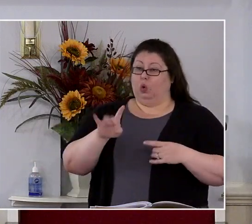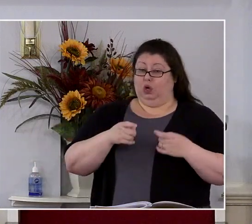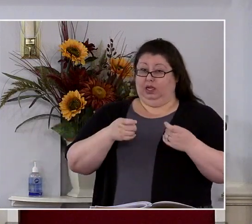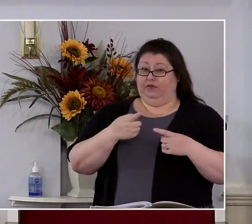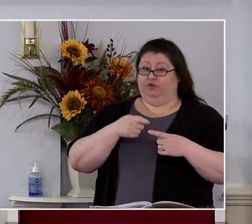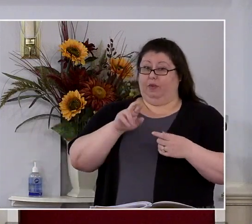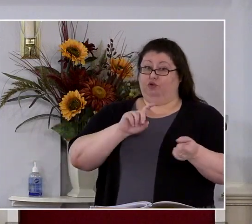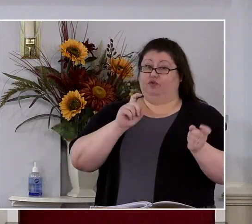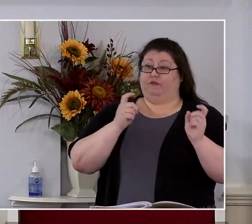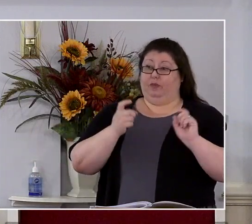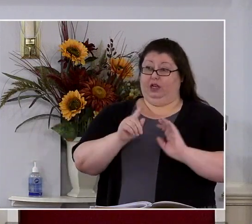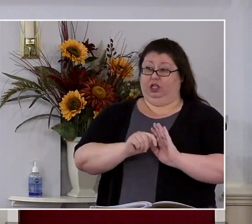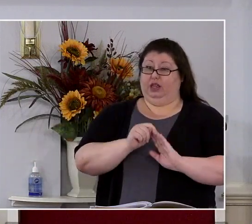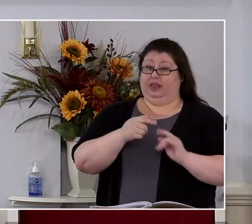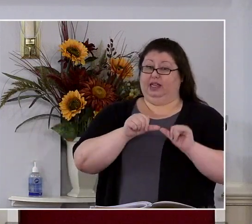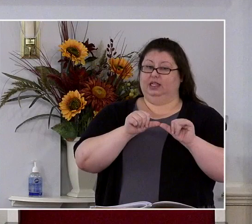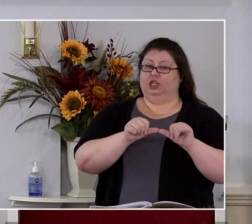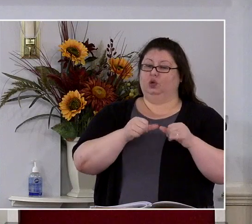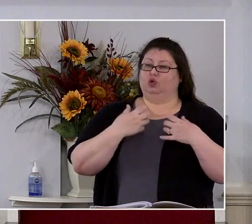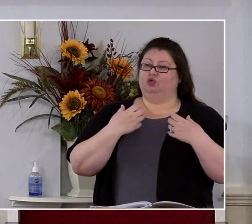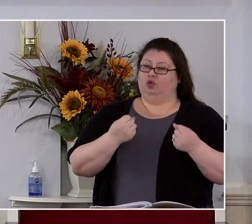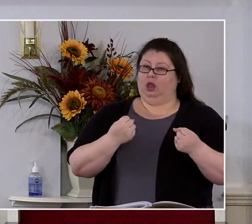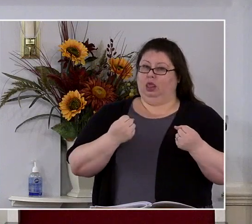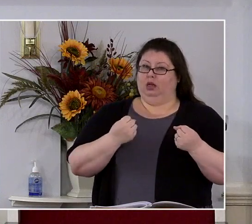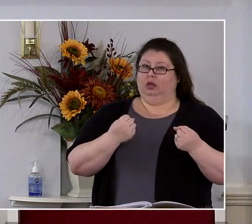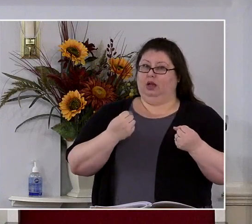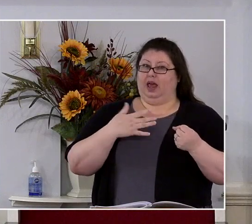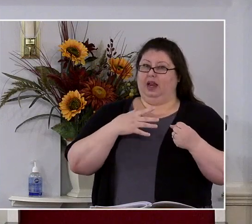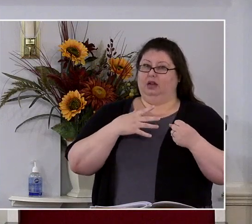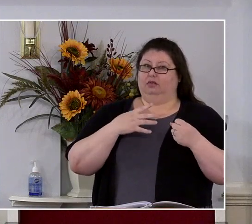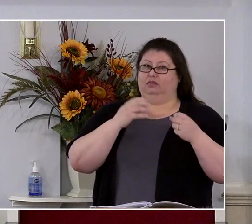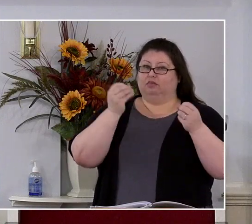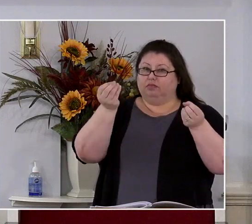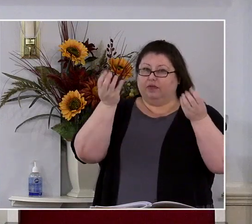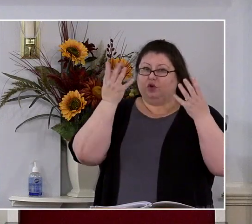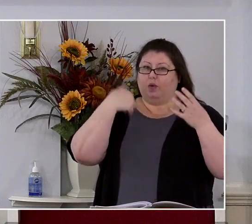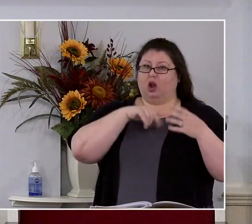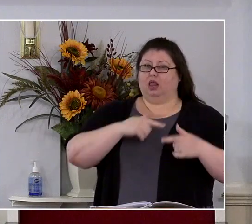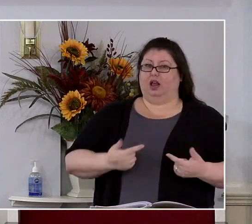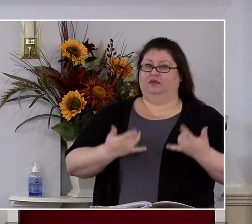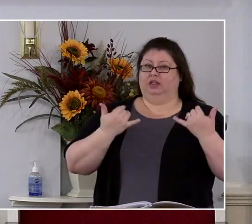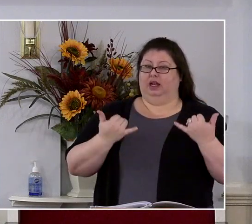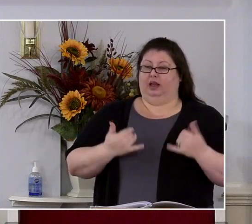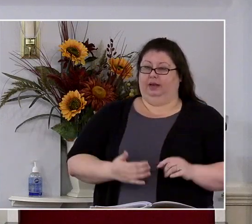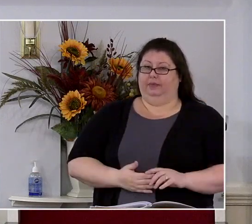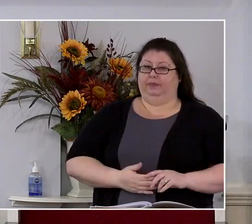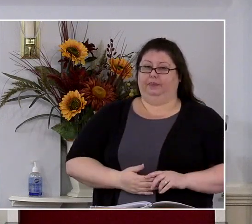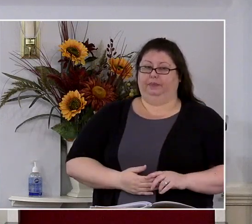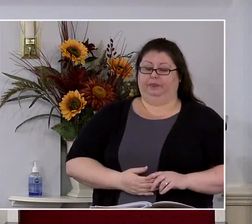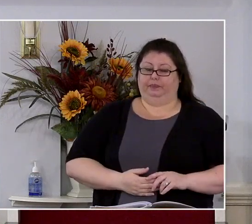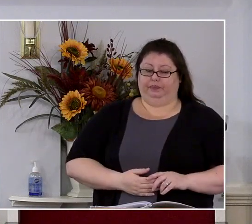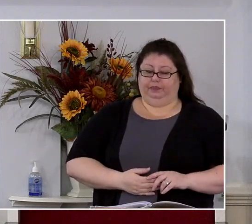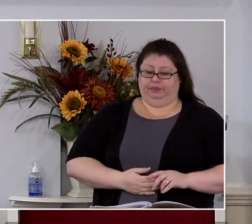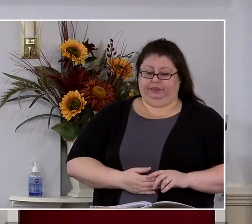of the Reformation that continue to strengthen and inform our lives today.